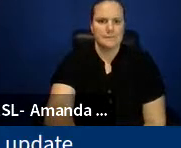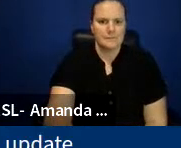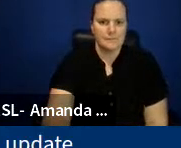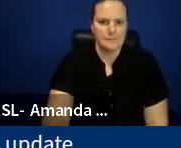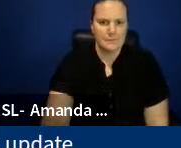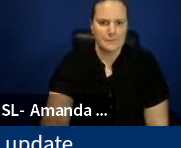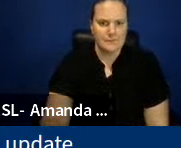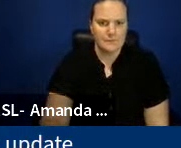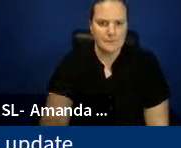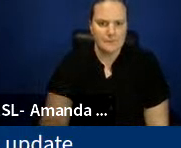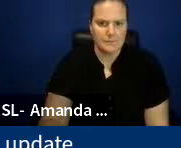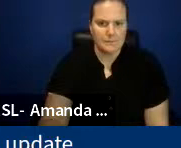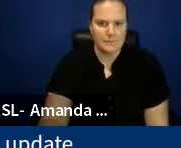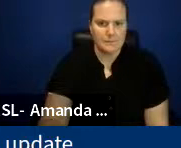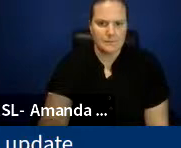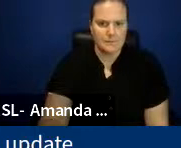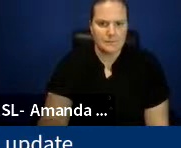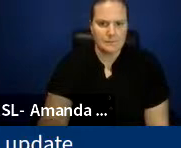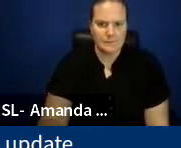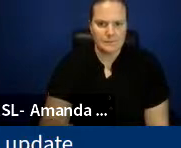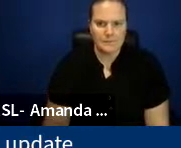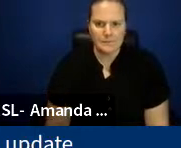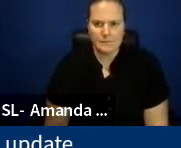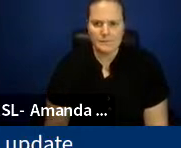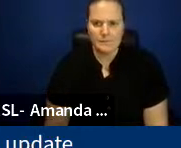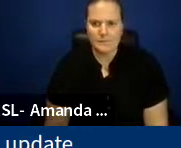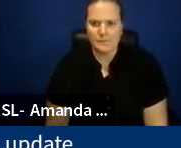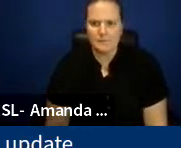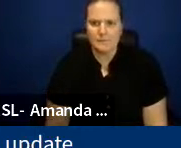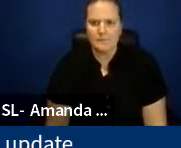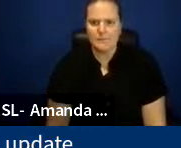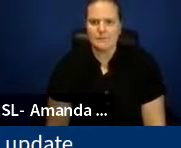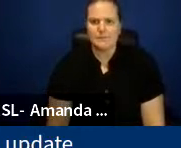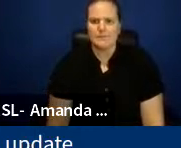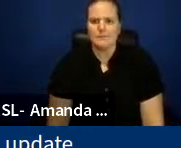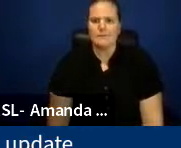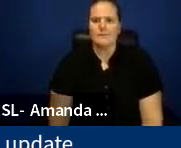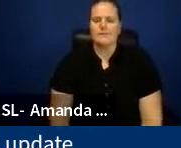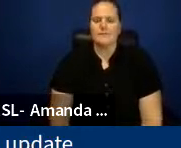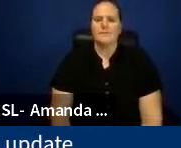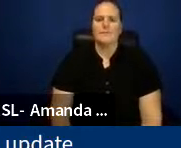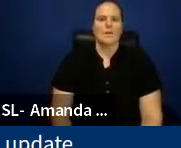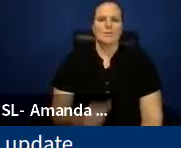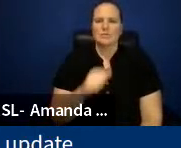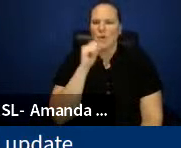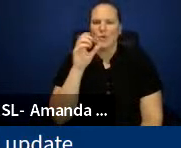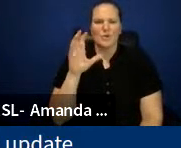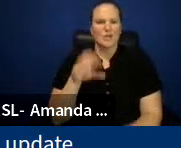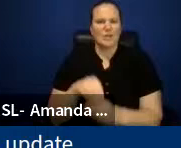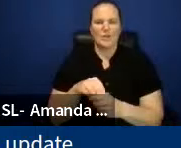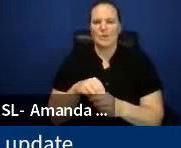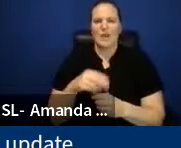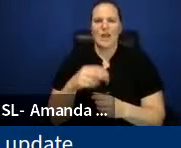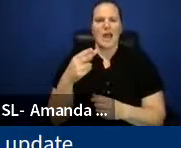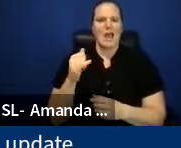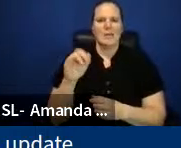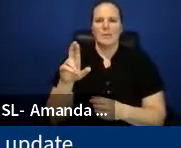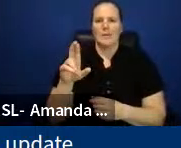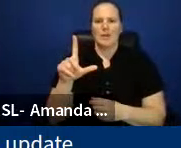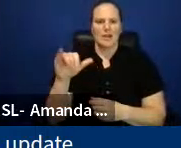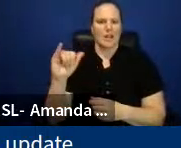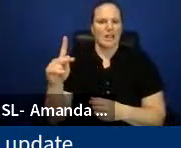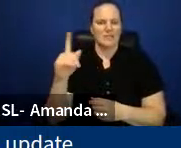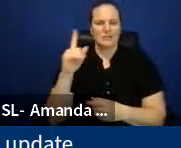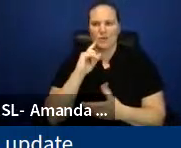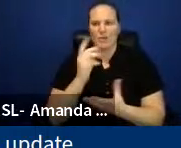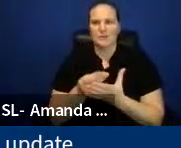documentation attached to that. Don't include hyperlinks to outside material or information. If